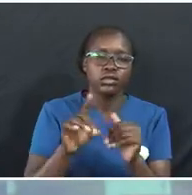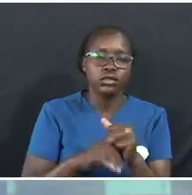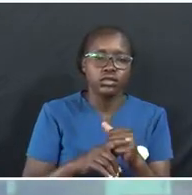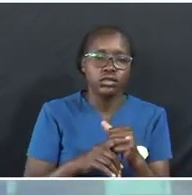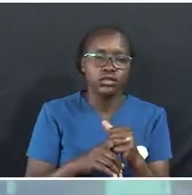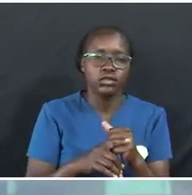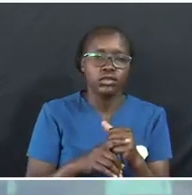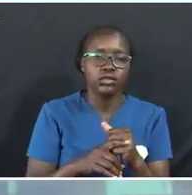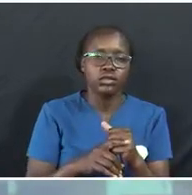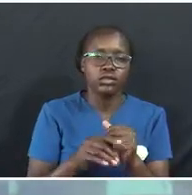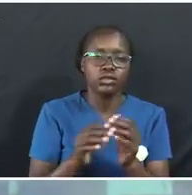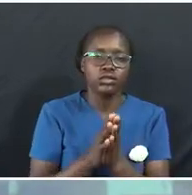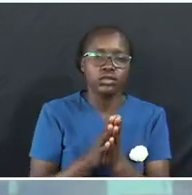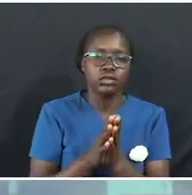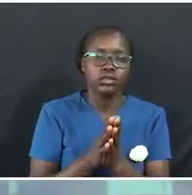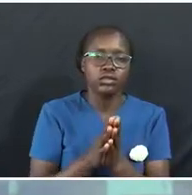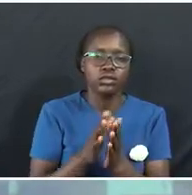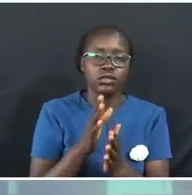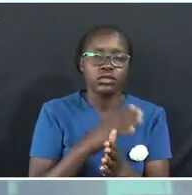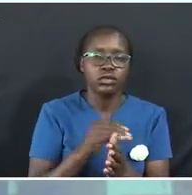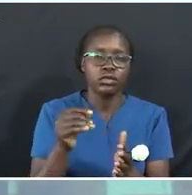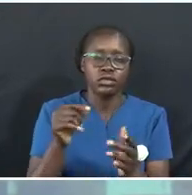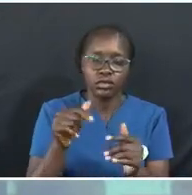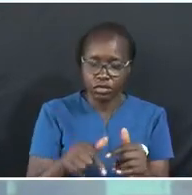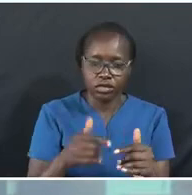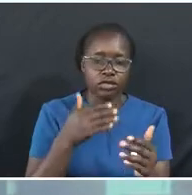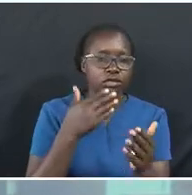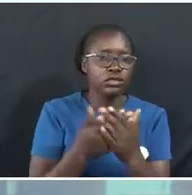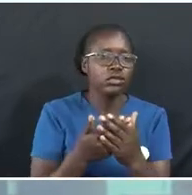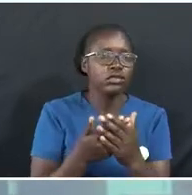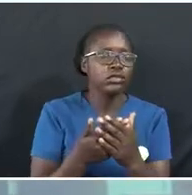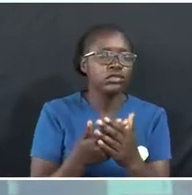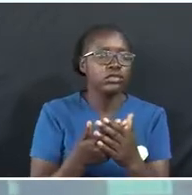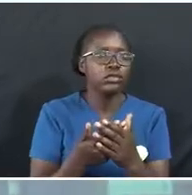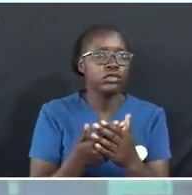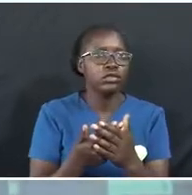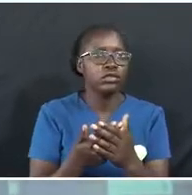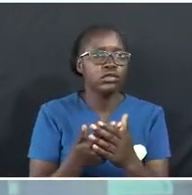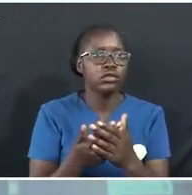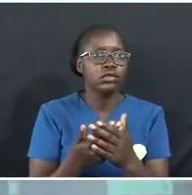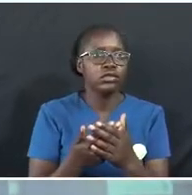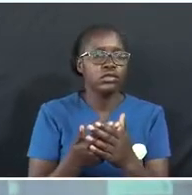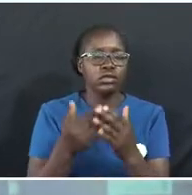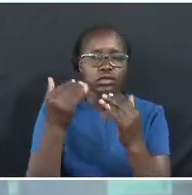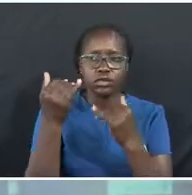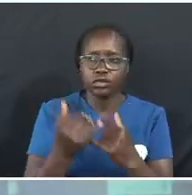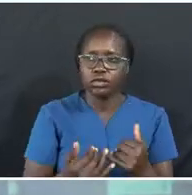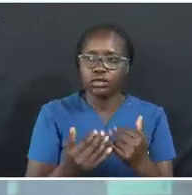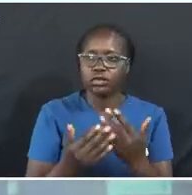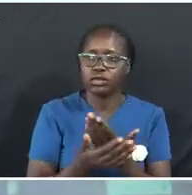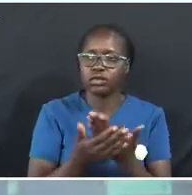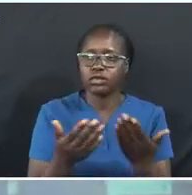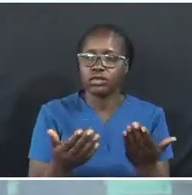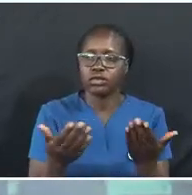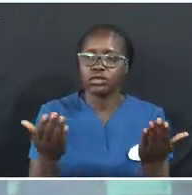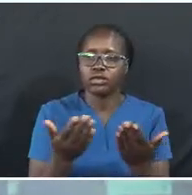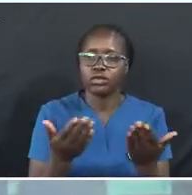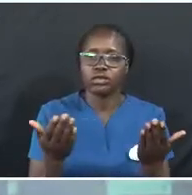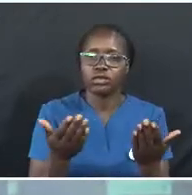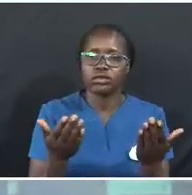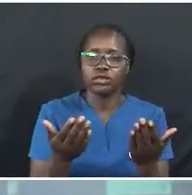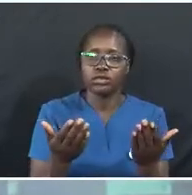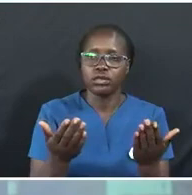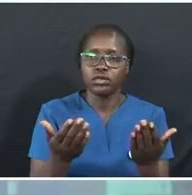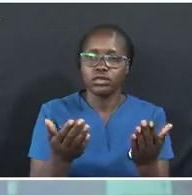56 verses. And they will say, "I want to start from verse 1. And they will memorize the verses. Where there is a comma, he says a